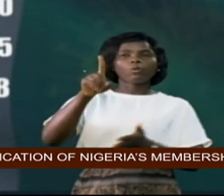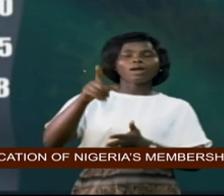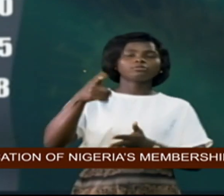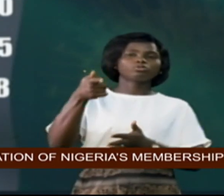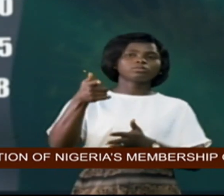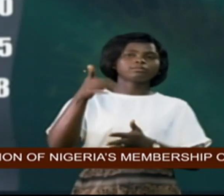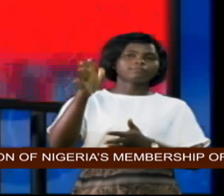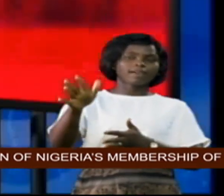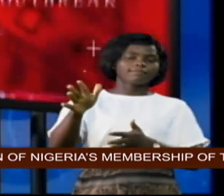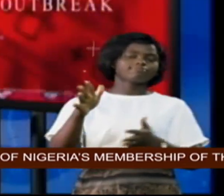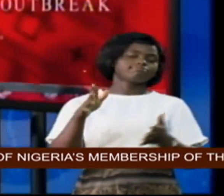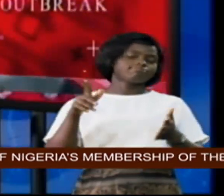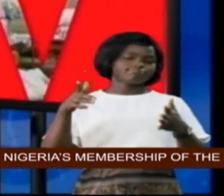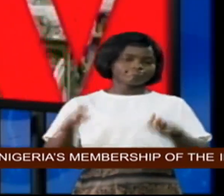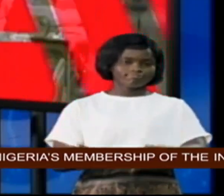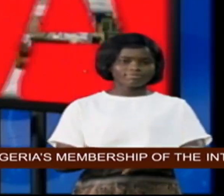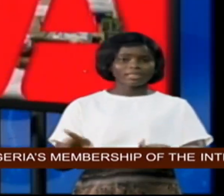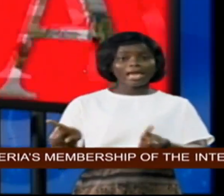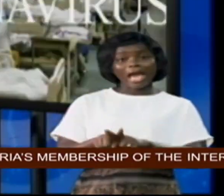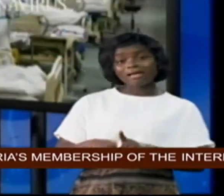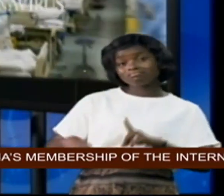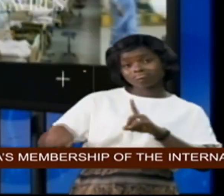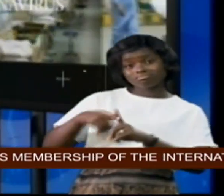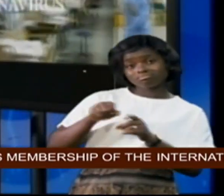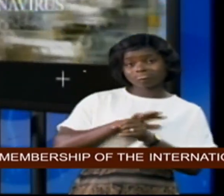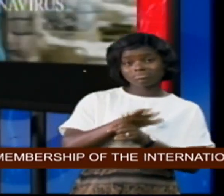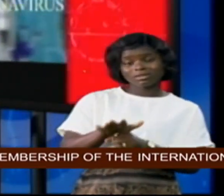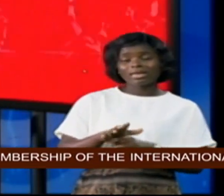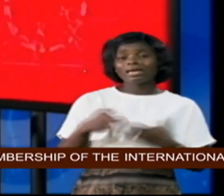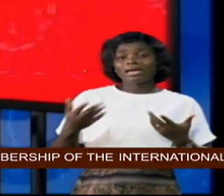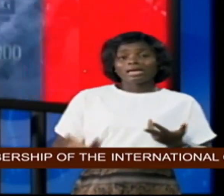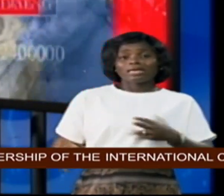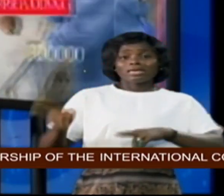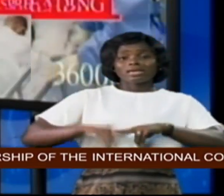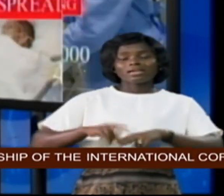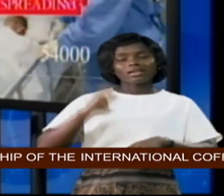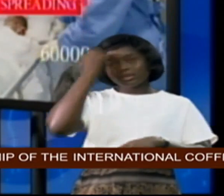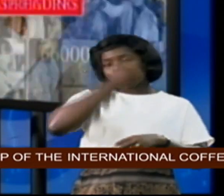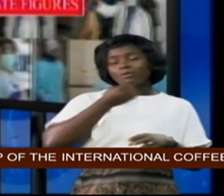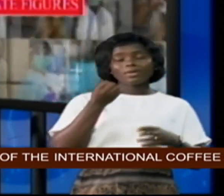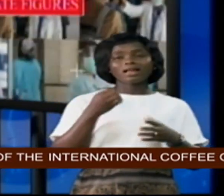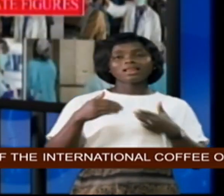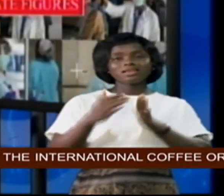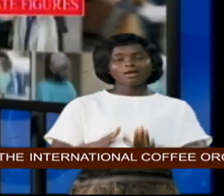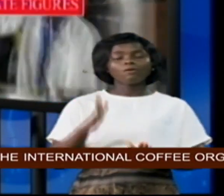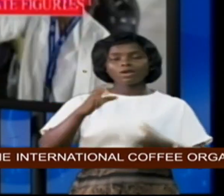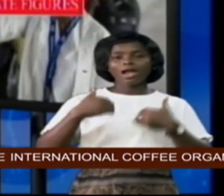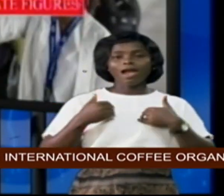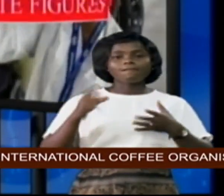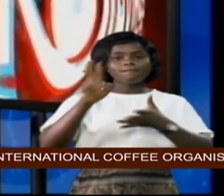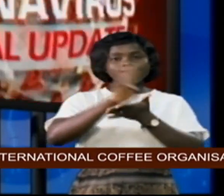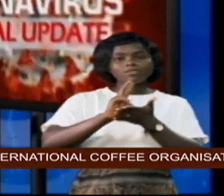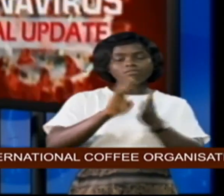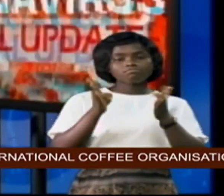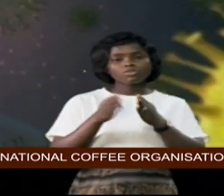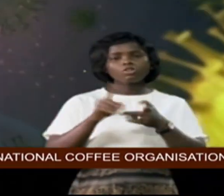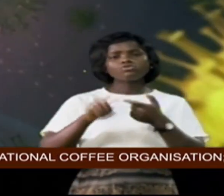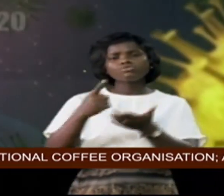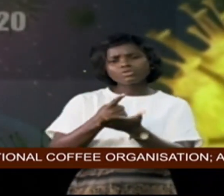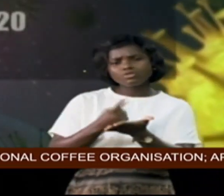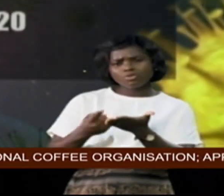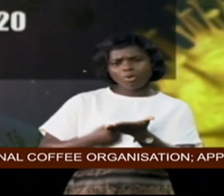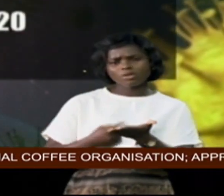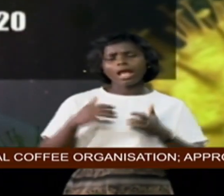1,125 deaths. As infections rise, European Union leaders will hold a video conference to discuss how to